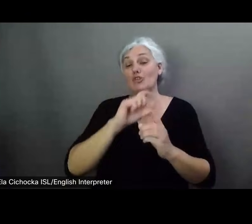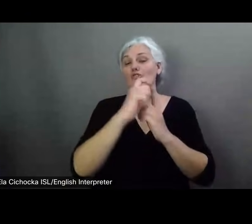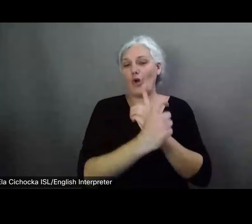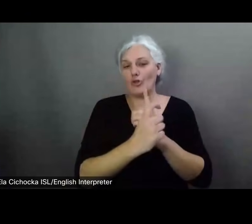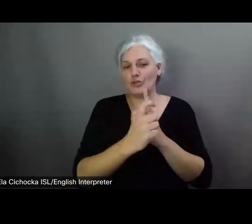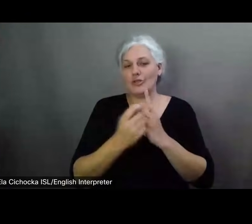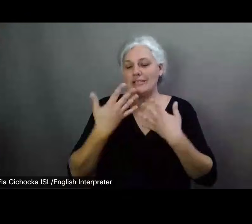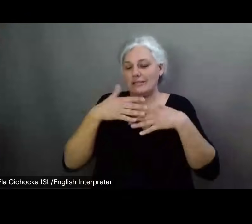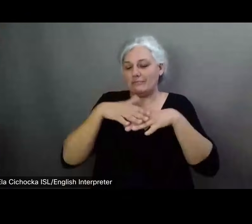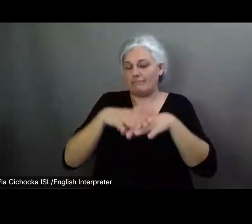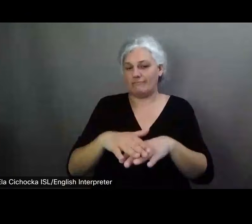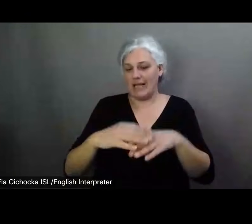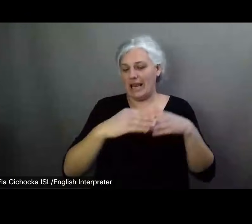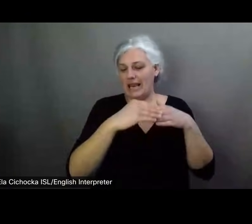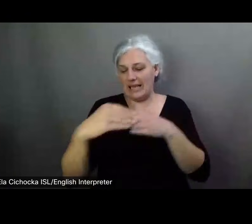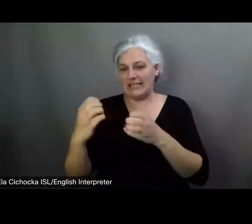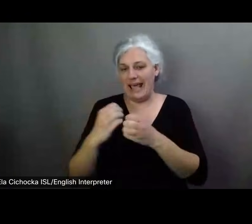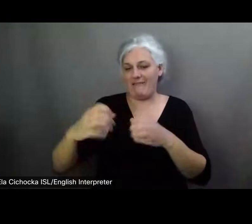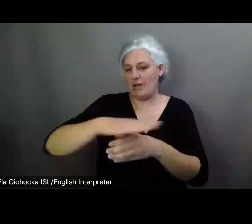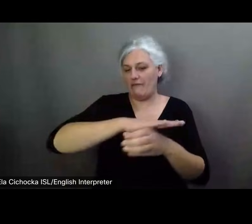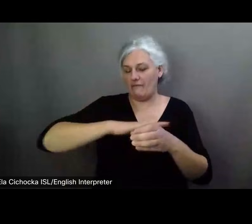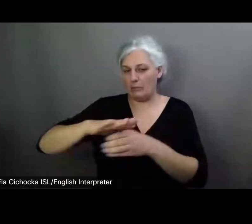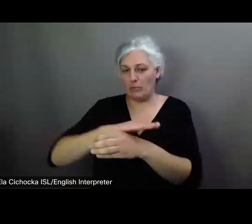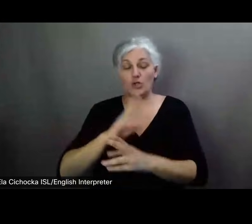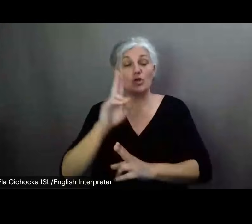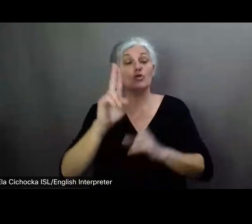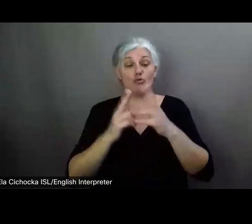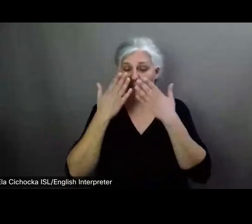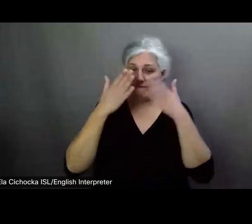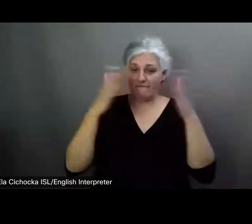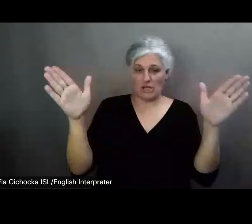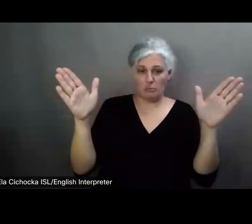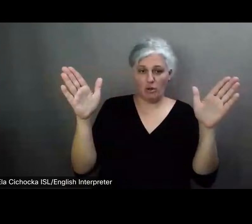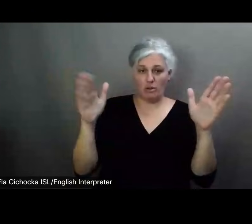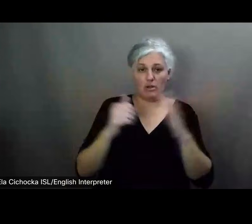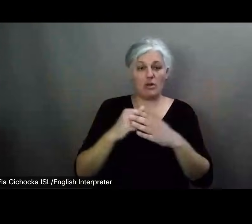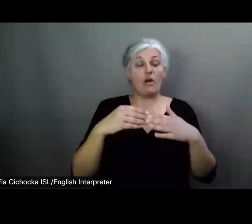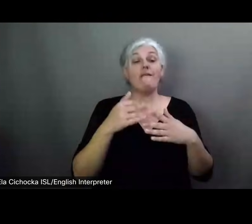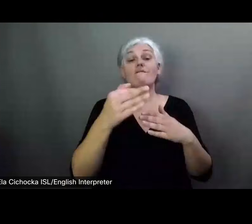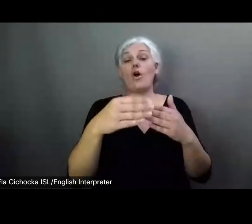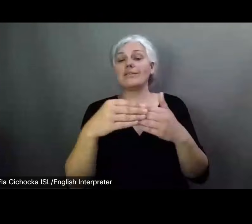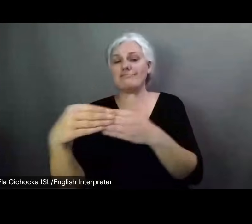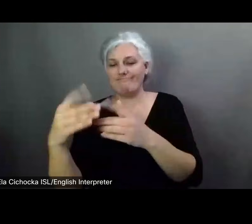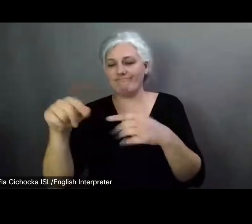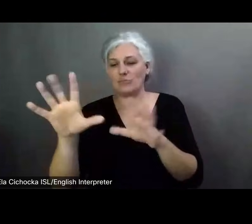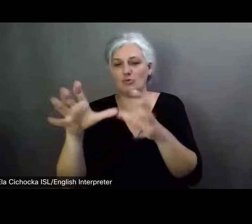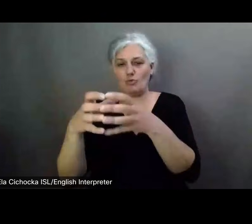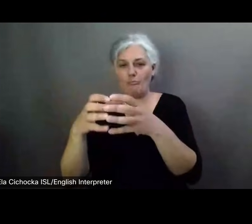setting example. It must be visible. I mentioned frontline, but it must be visible in all leadership